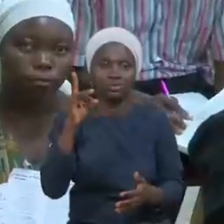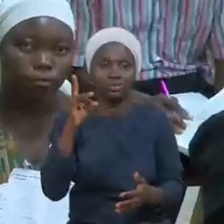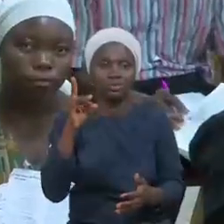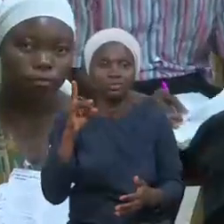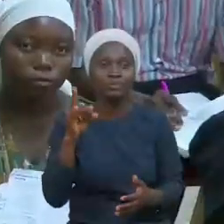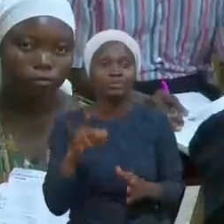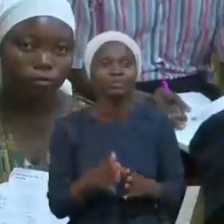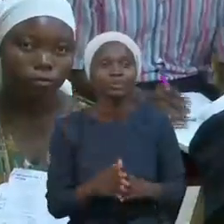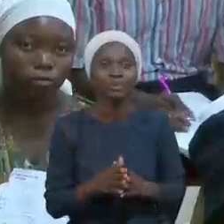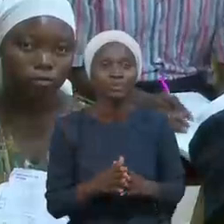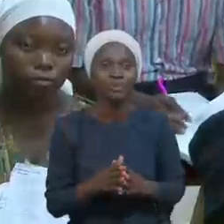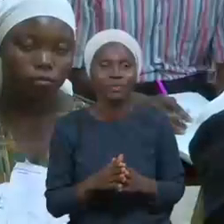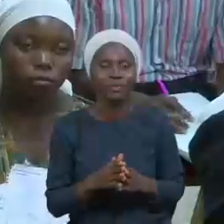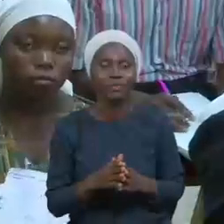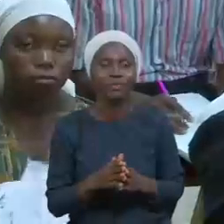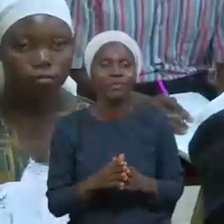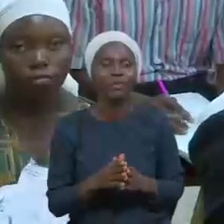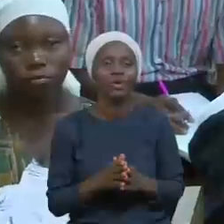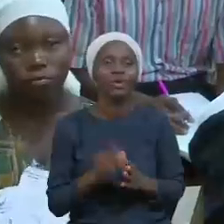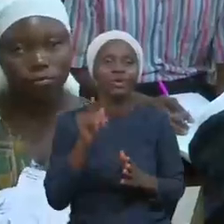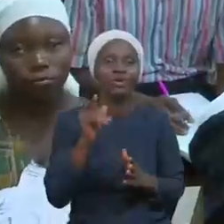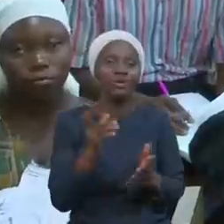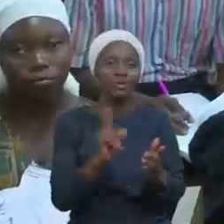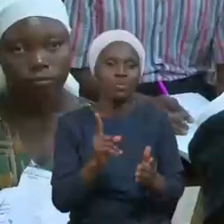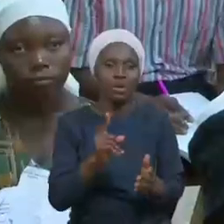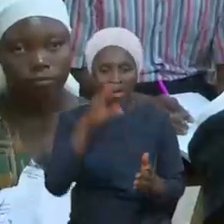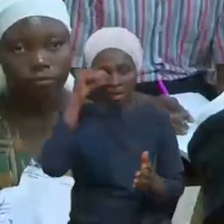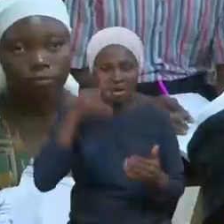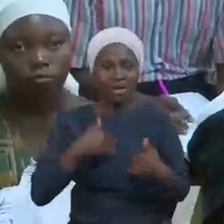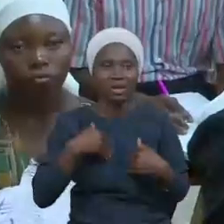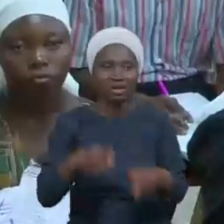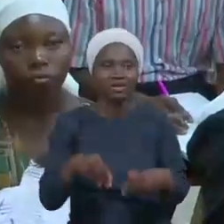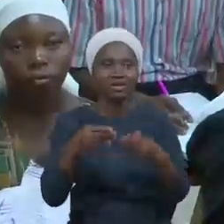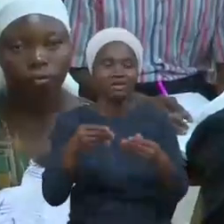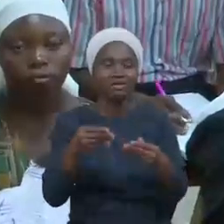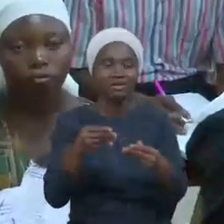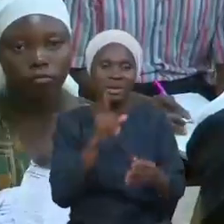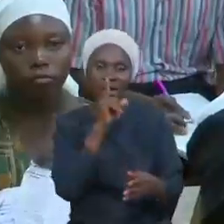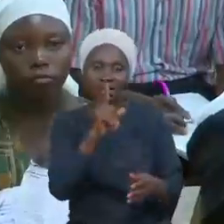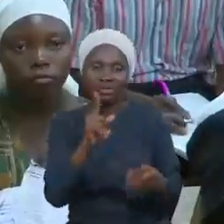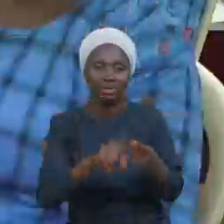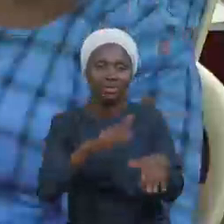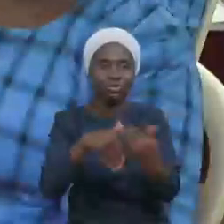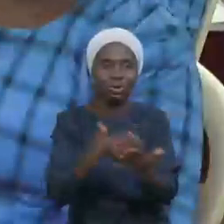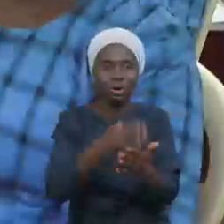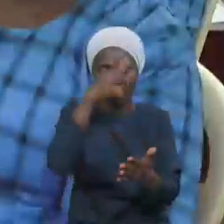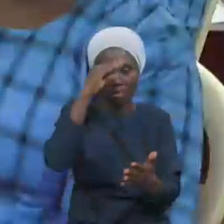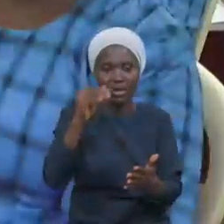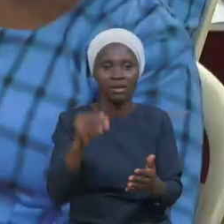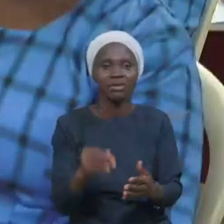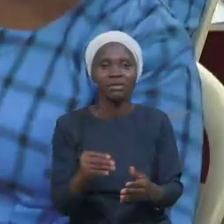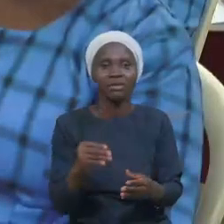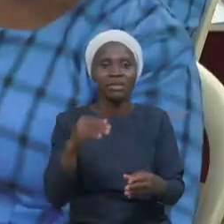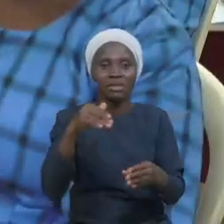given assurance unto all men. Has given assurance unto all men,